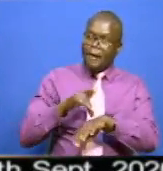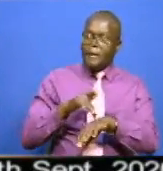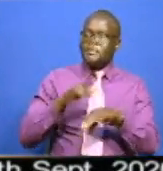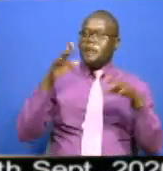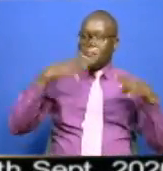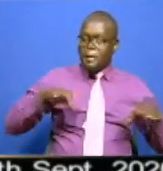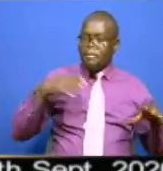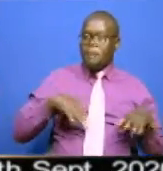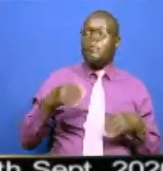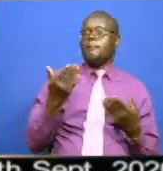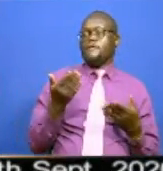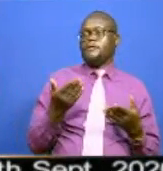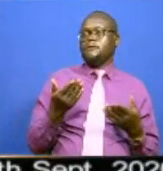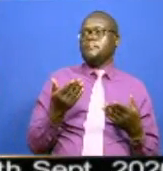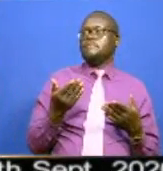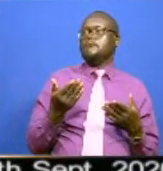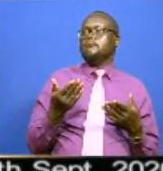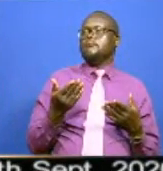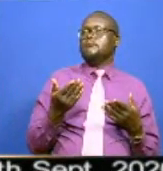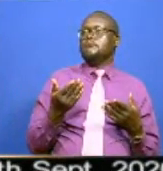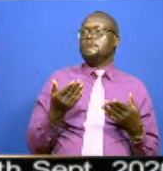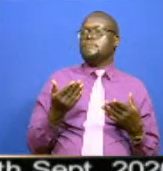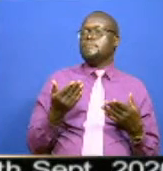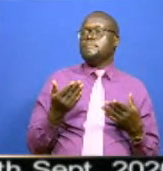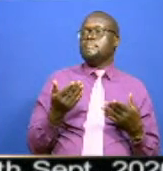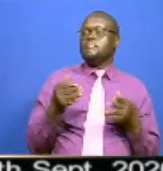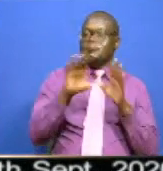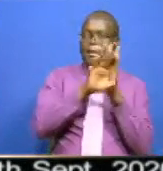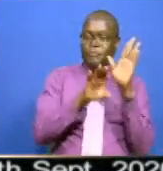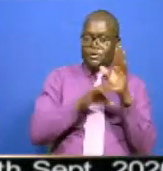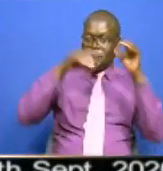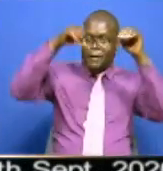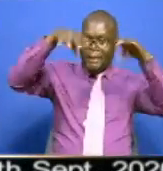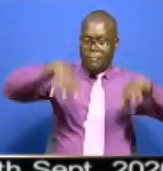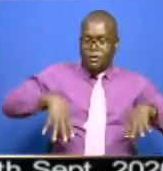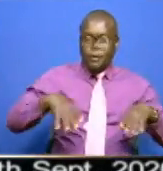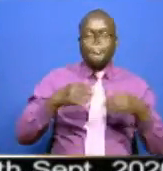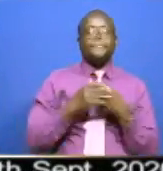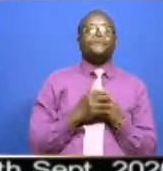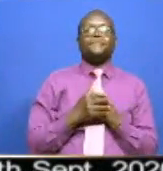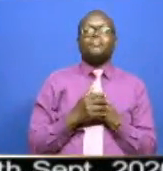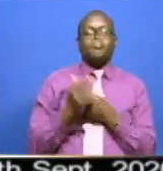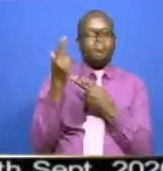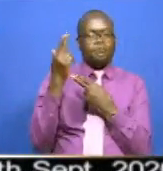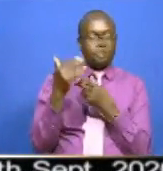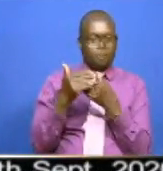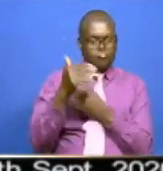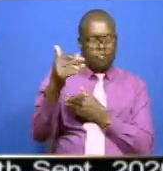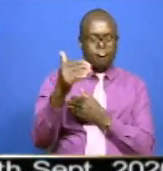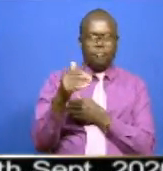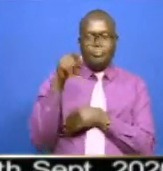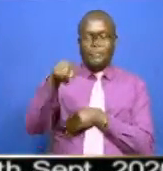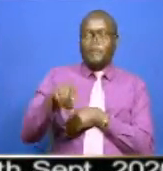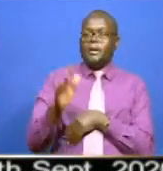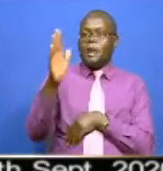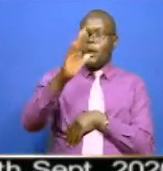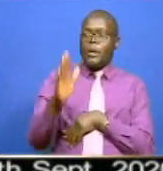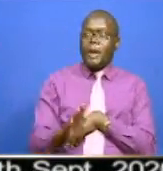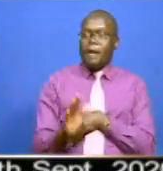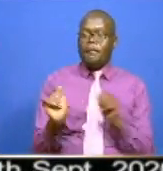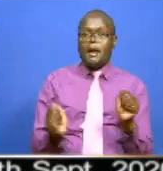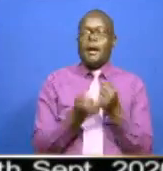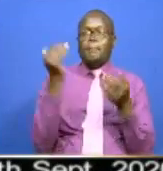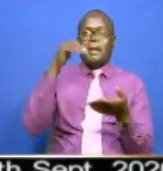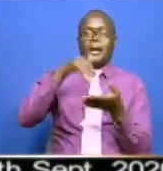2010 Constitution, which is devolution, Mr. Speaker. And moving forward, we are hoping that this will never, ever happen